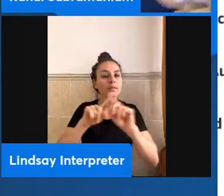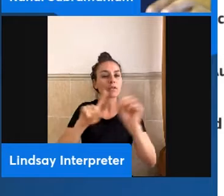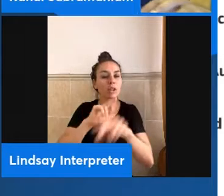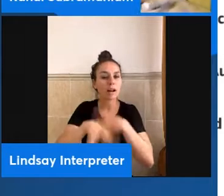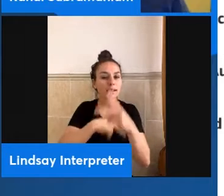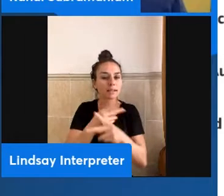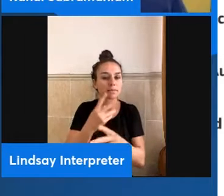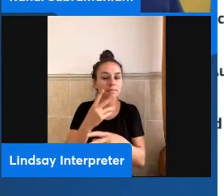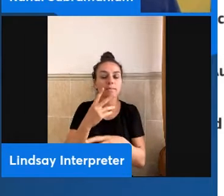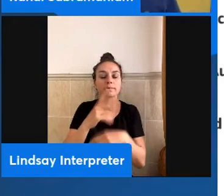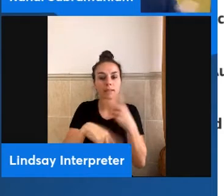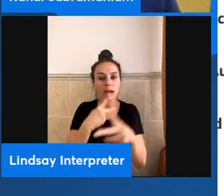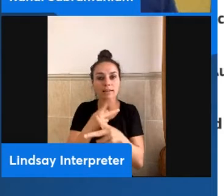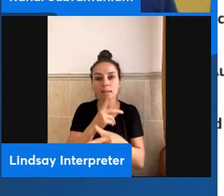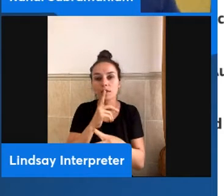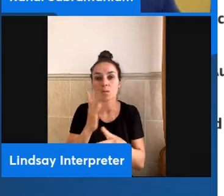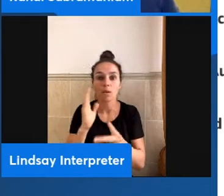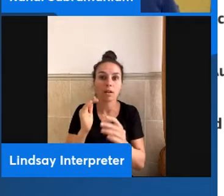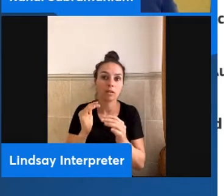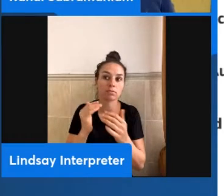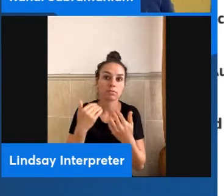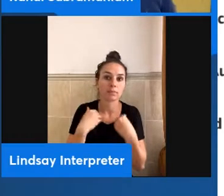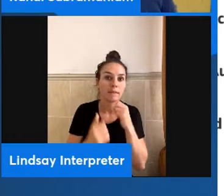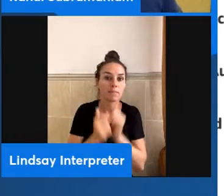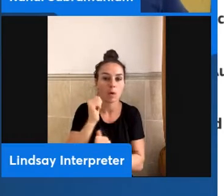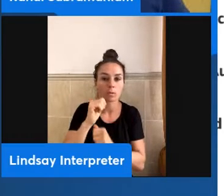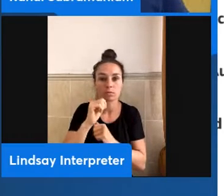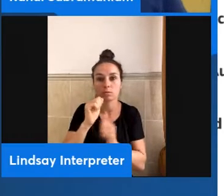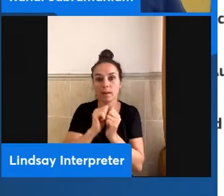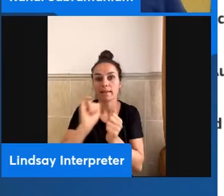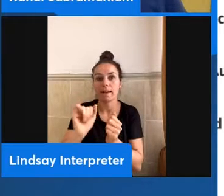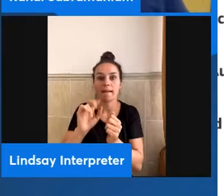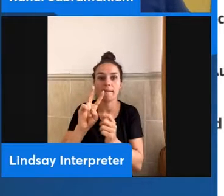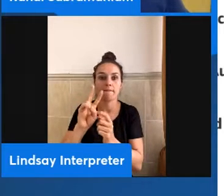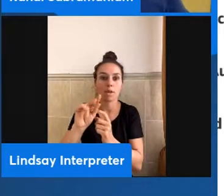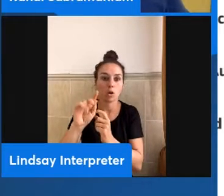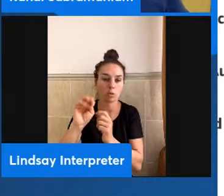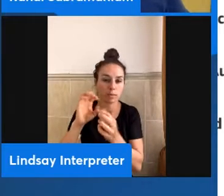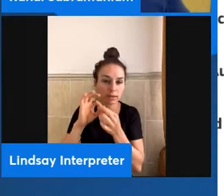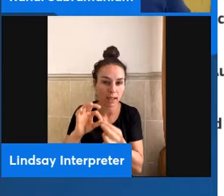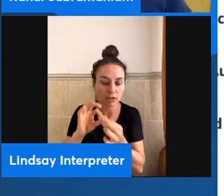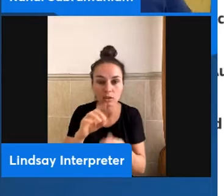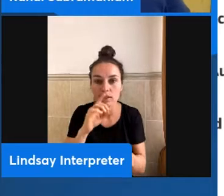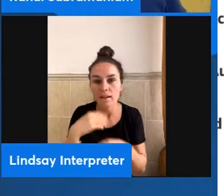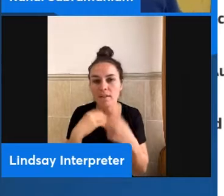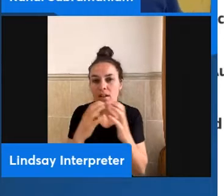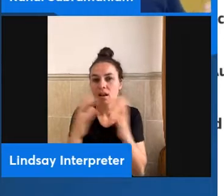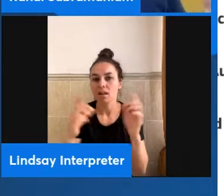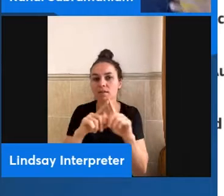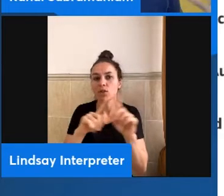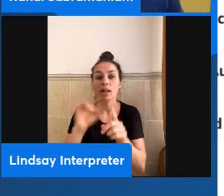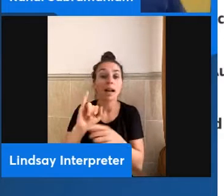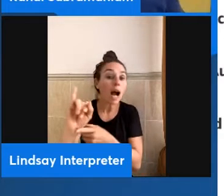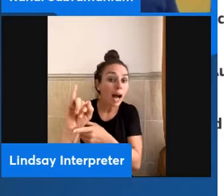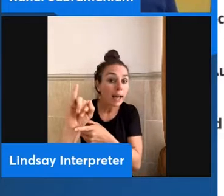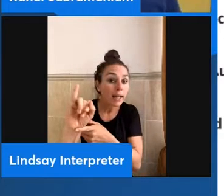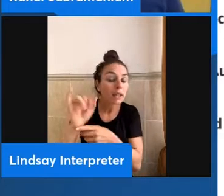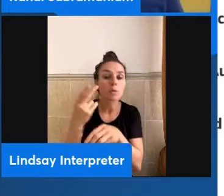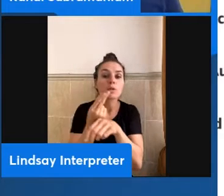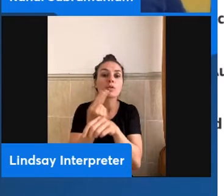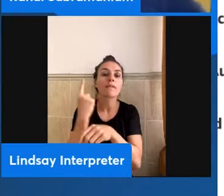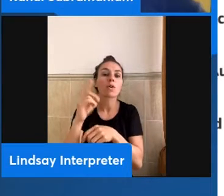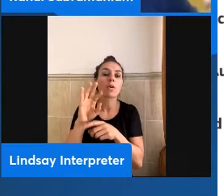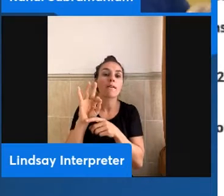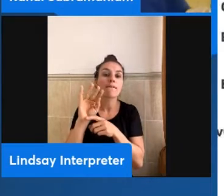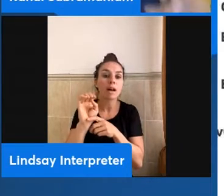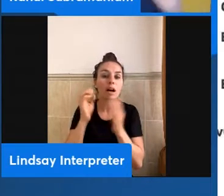optimize on your EBS volume attached to it. So there are instance types like the I's, which you would use for file servers and things that